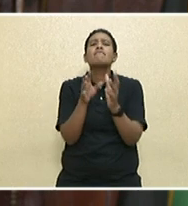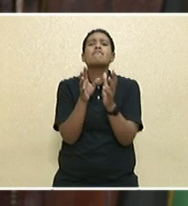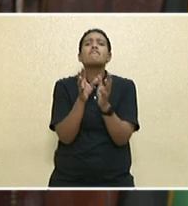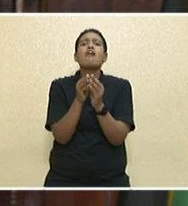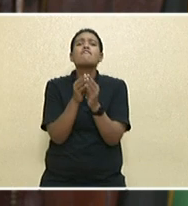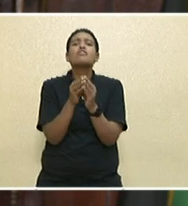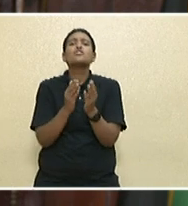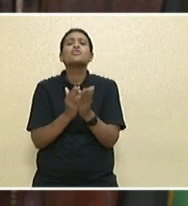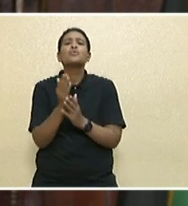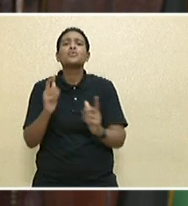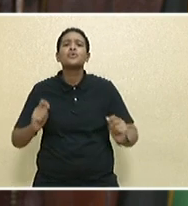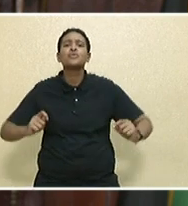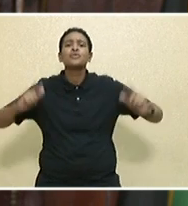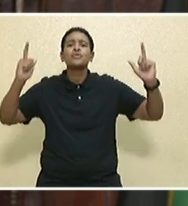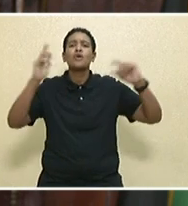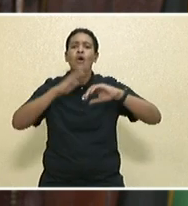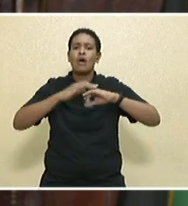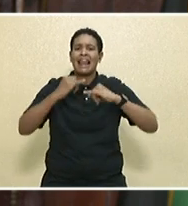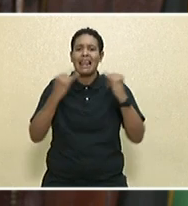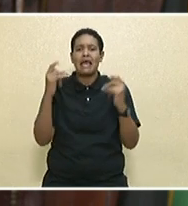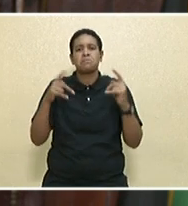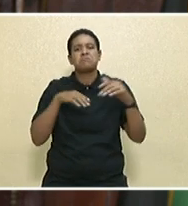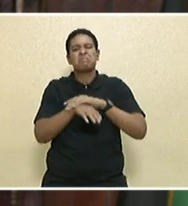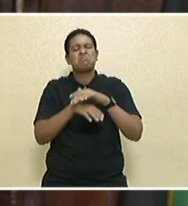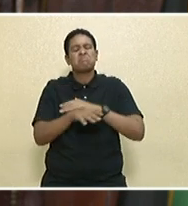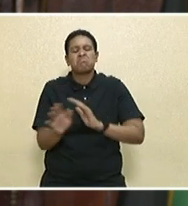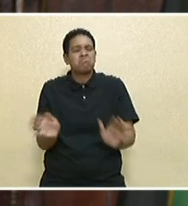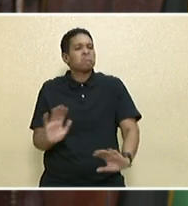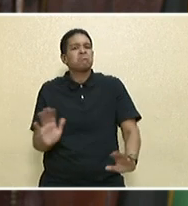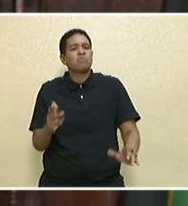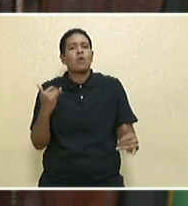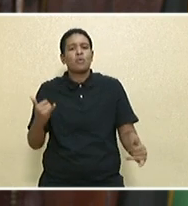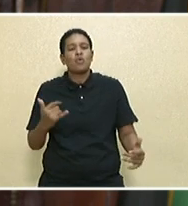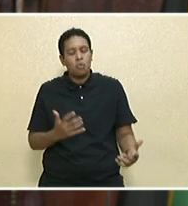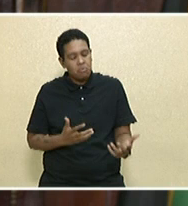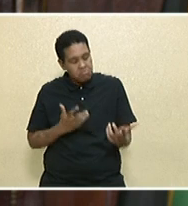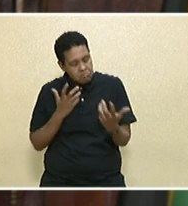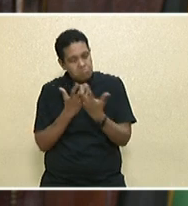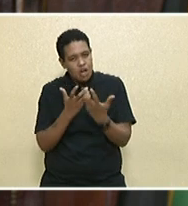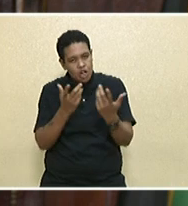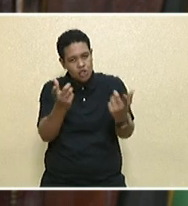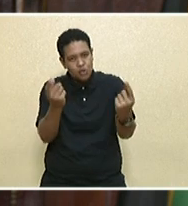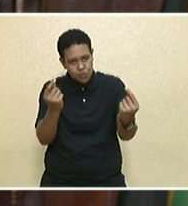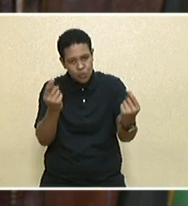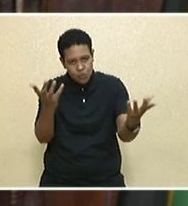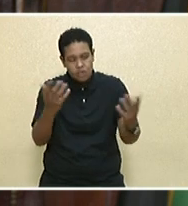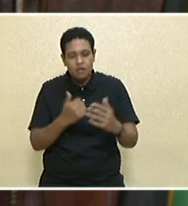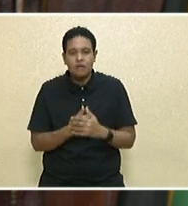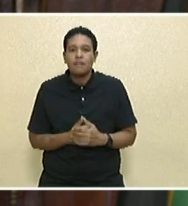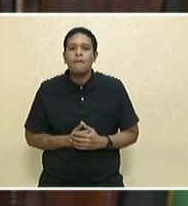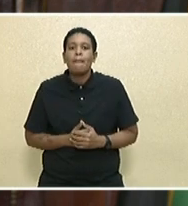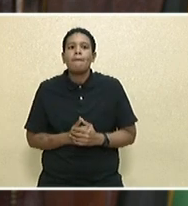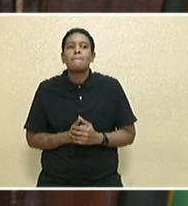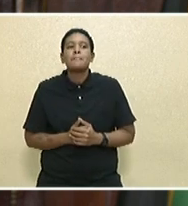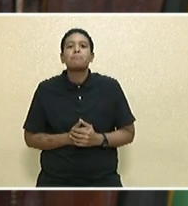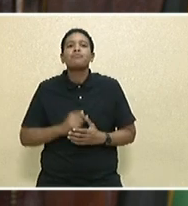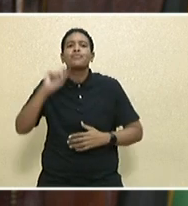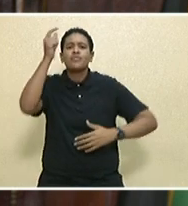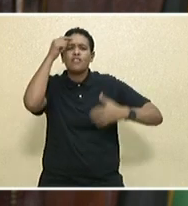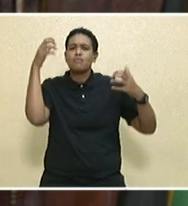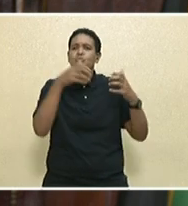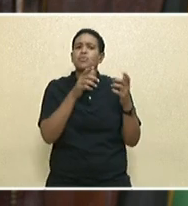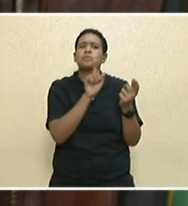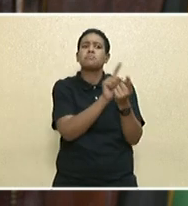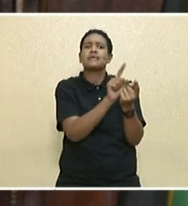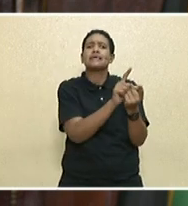virtually, online, and we are now living up to that. So, Cabinet met today. We